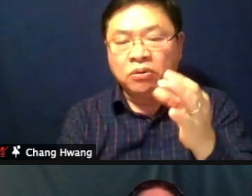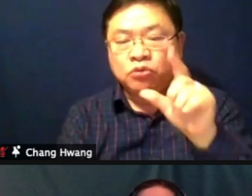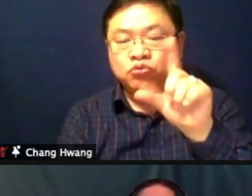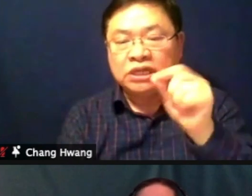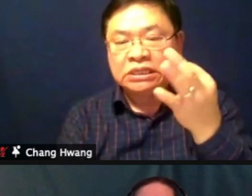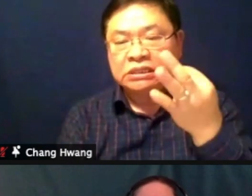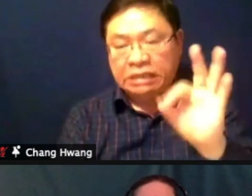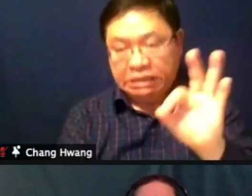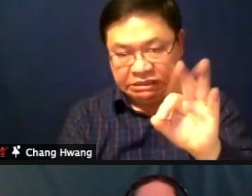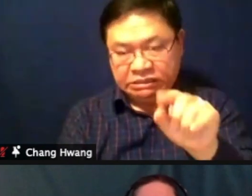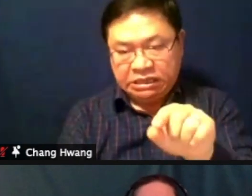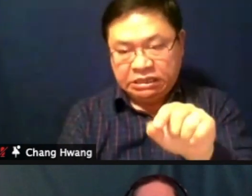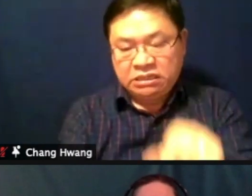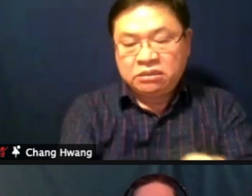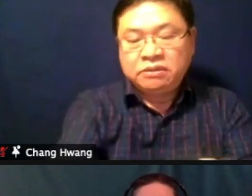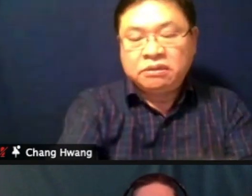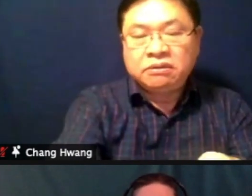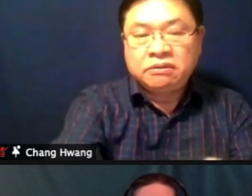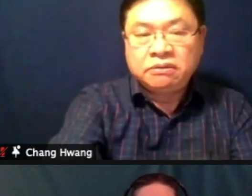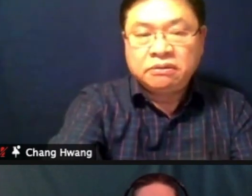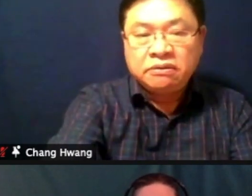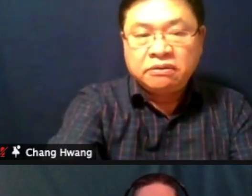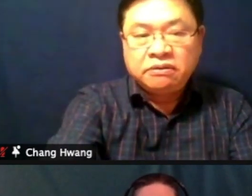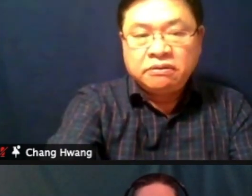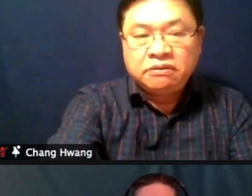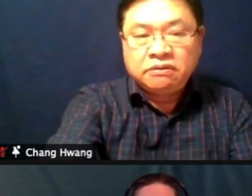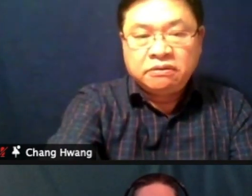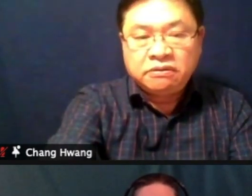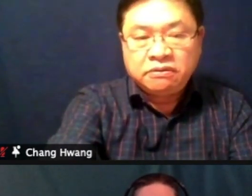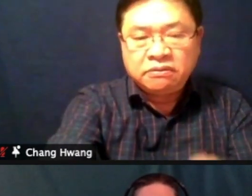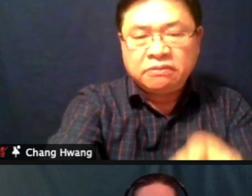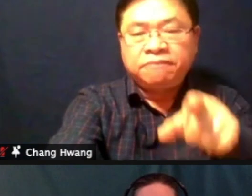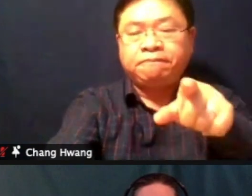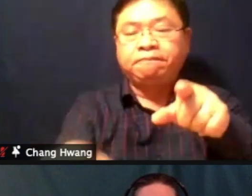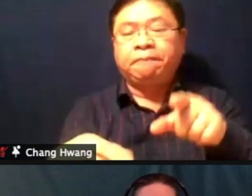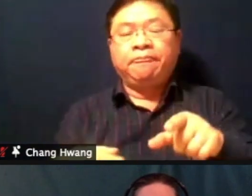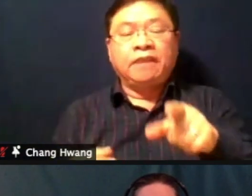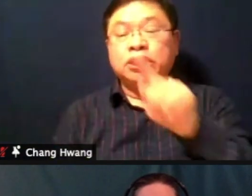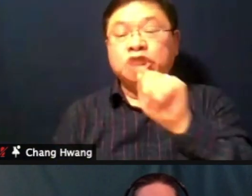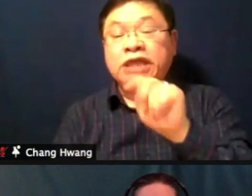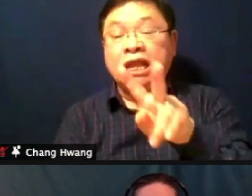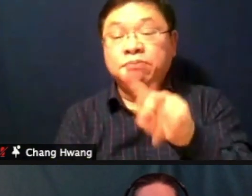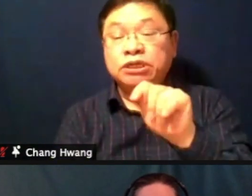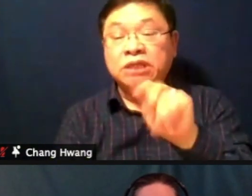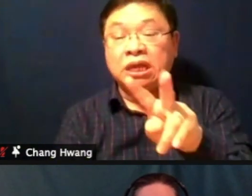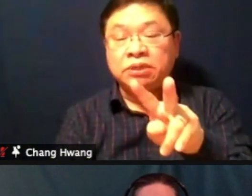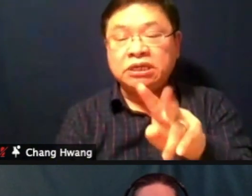And that report was back in December of 2019. So that is the age of that data.